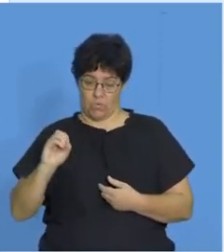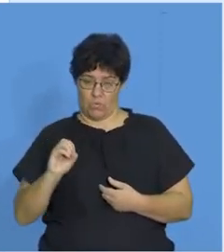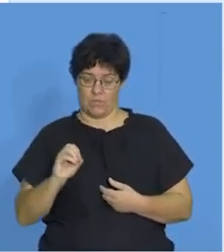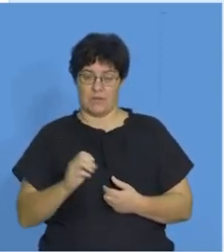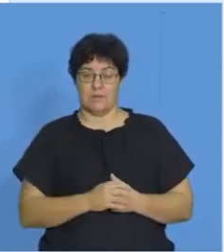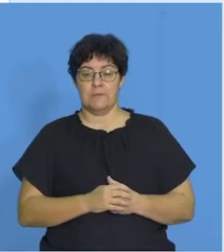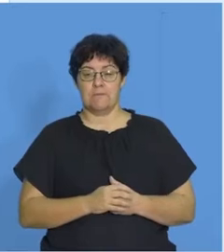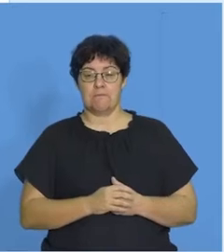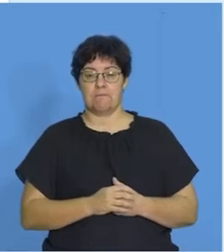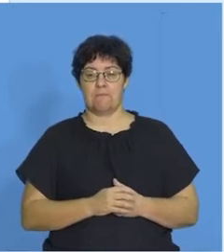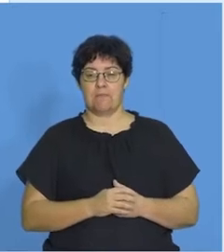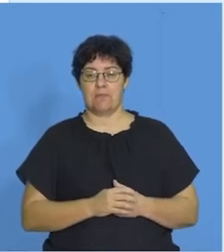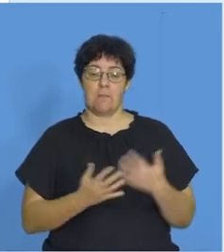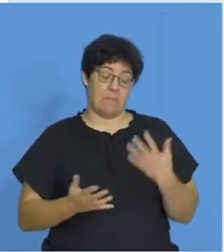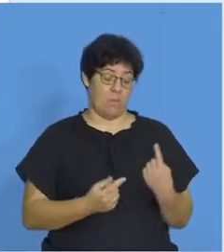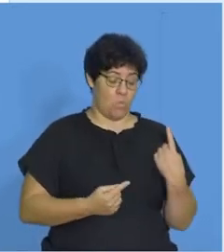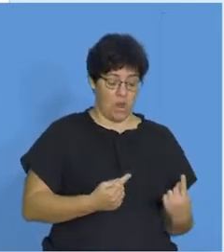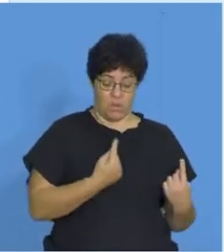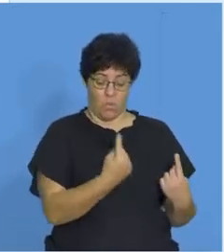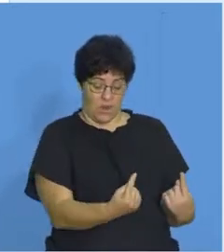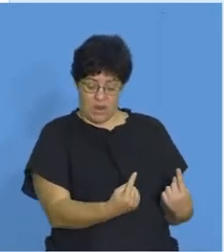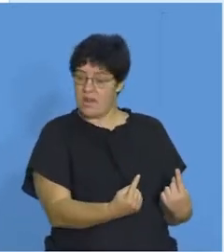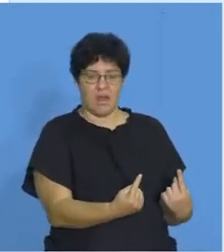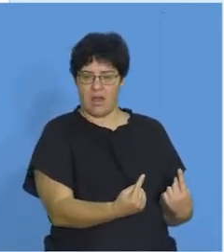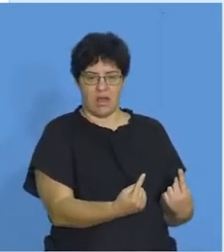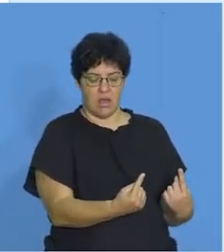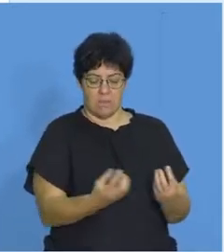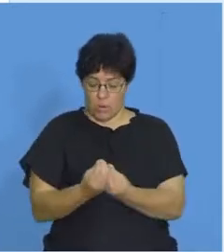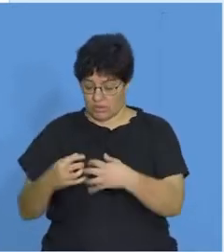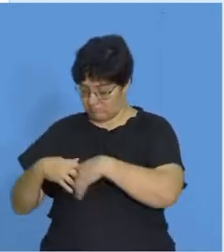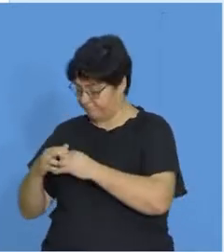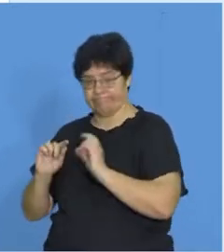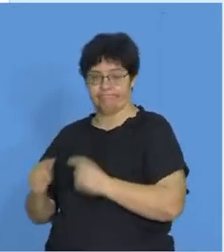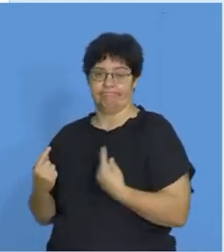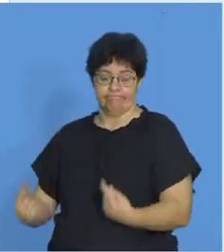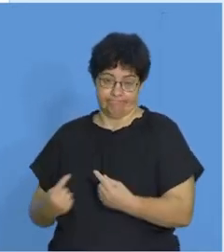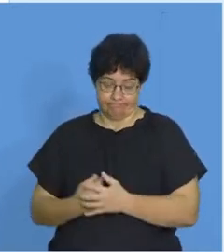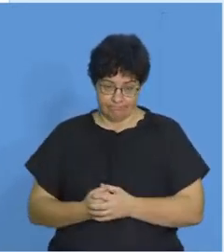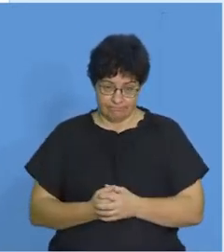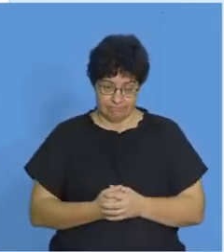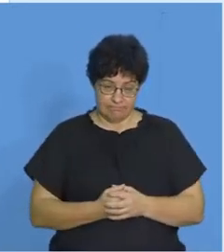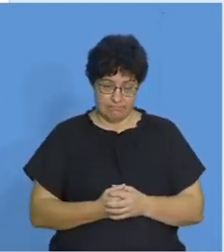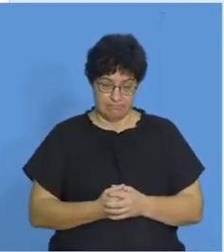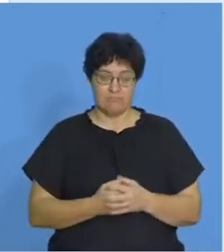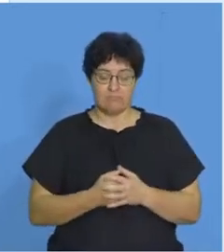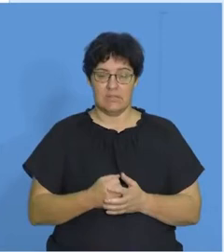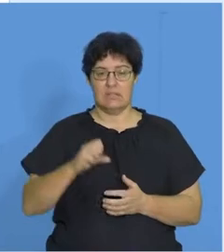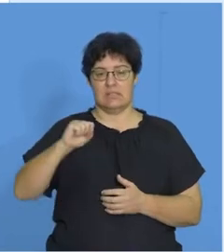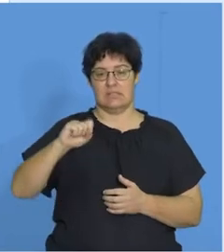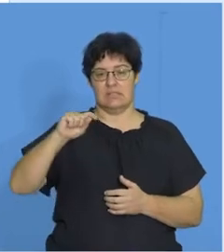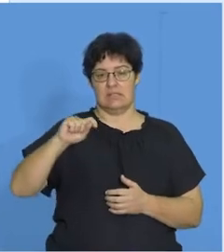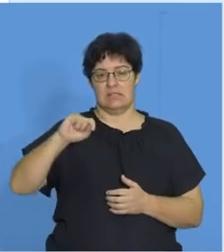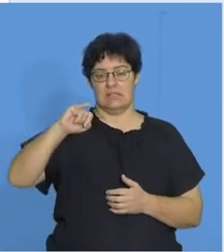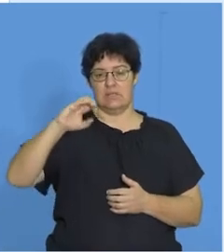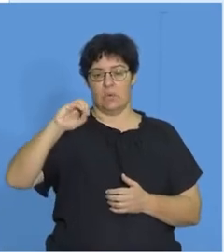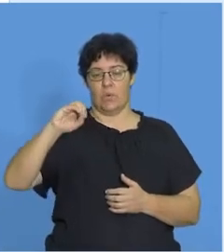you'd understand that, but if we had 1 of each, there is no product that forms. So this speaks to the stoichiometric ratio in